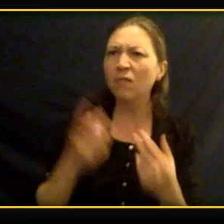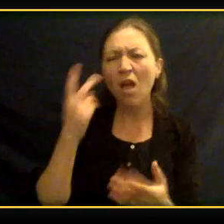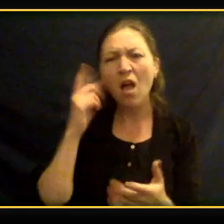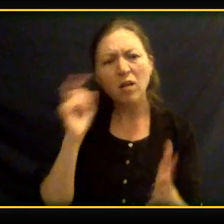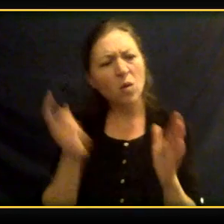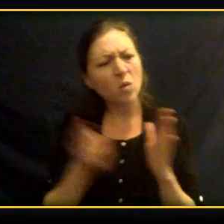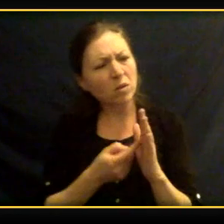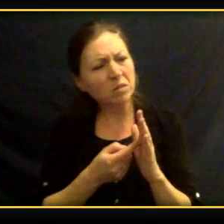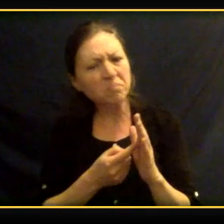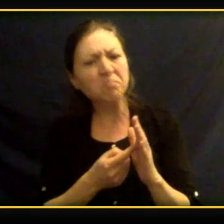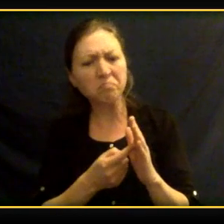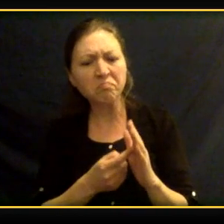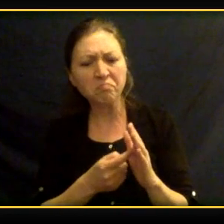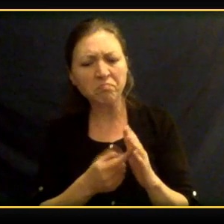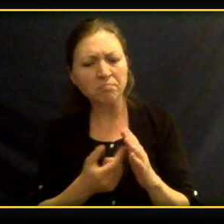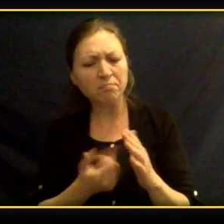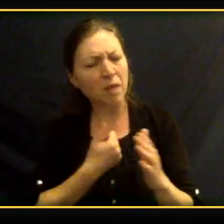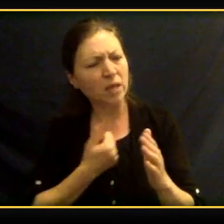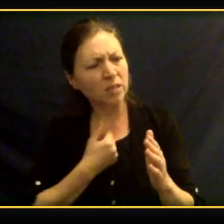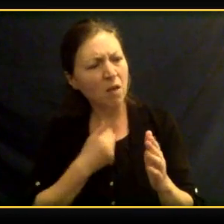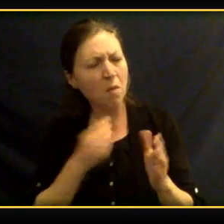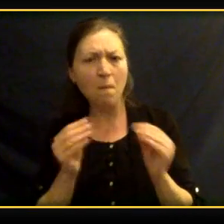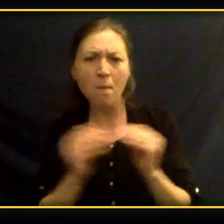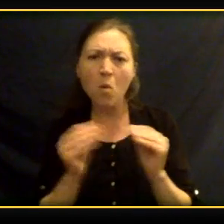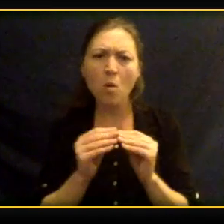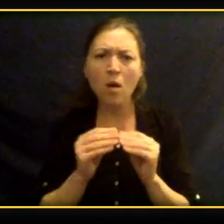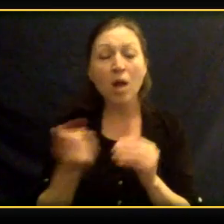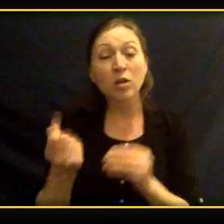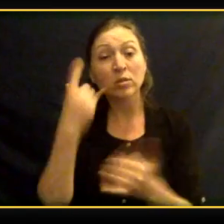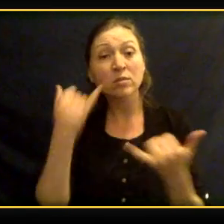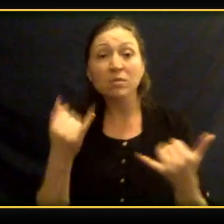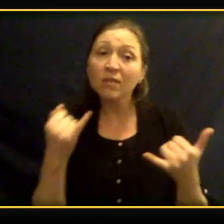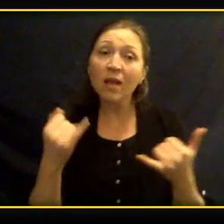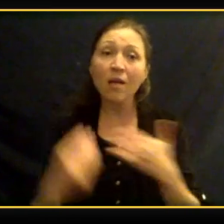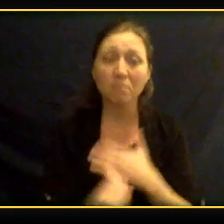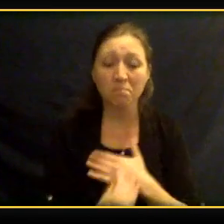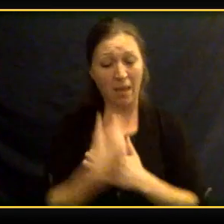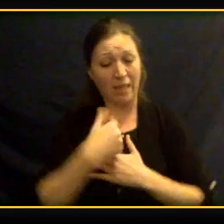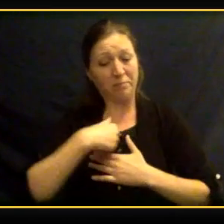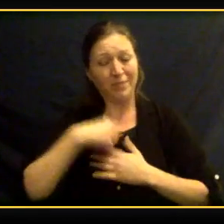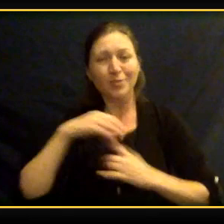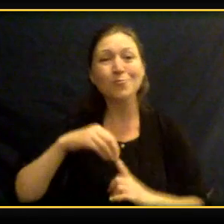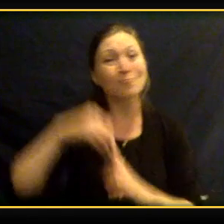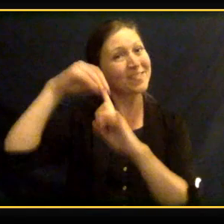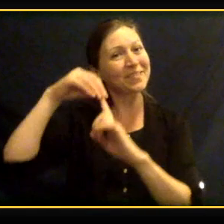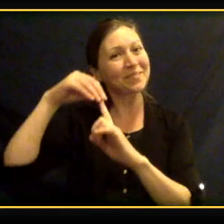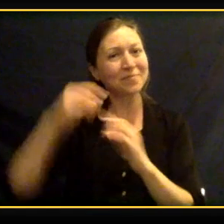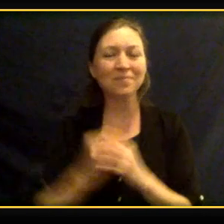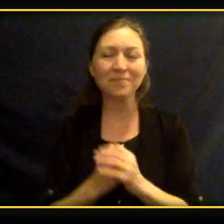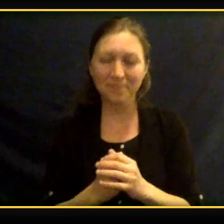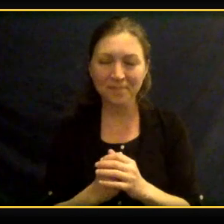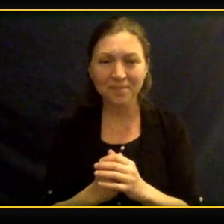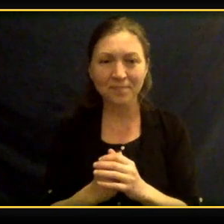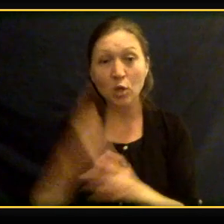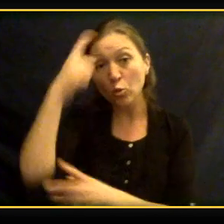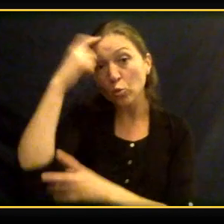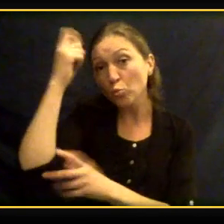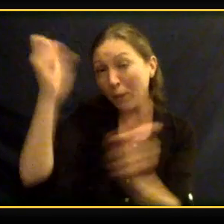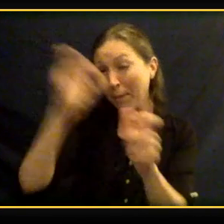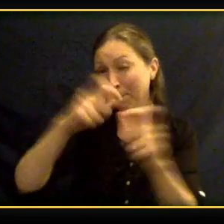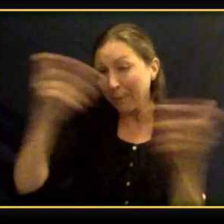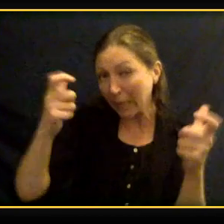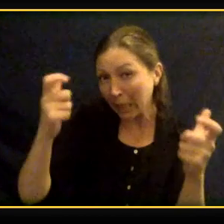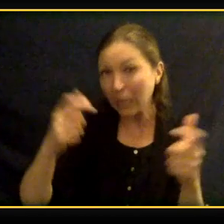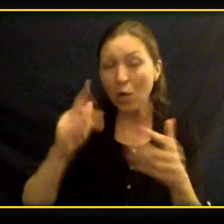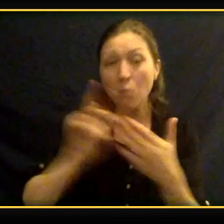matter, and it just makes me unique. Dream Big is this program that